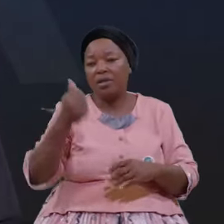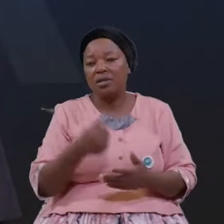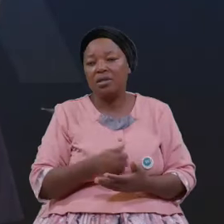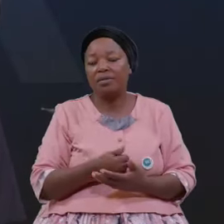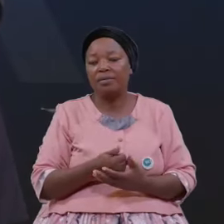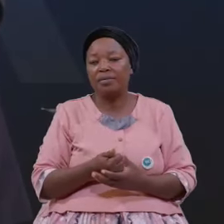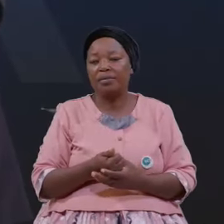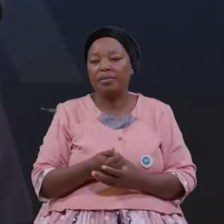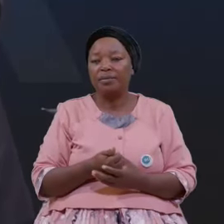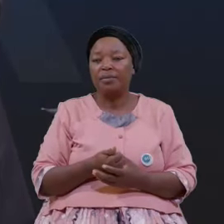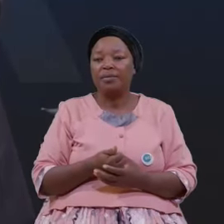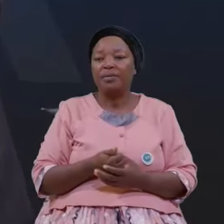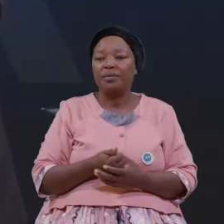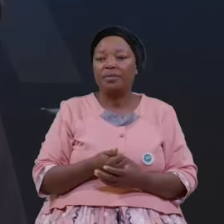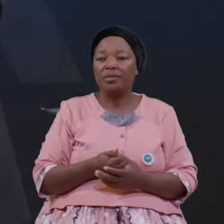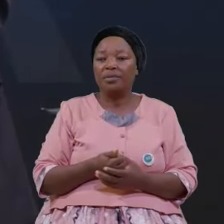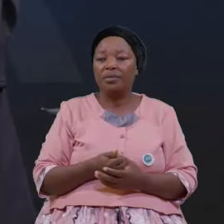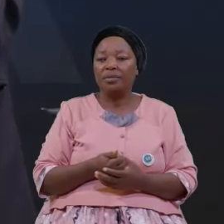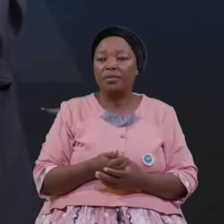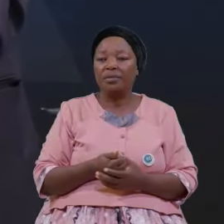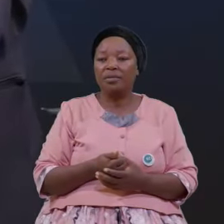As we are doing that,